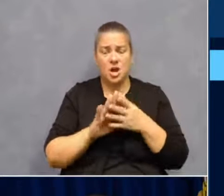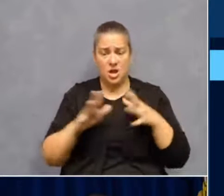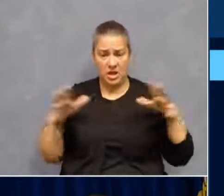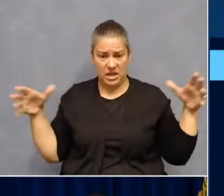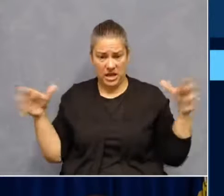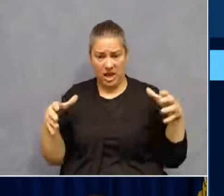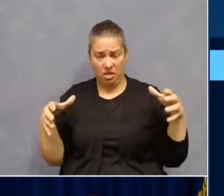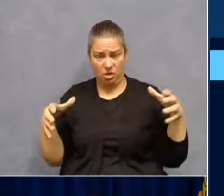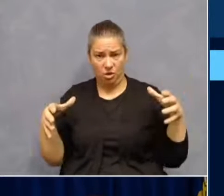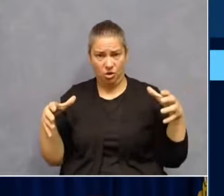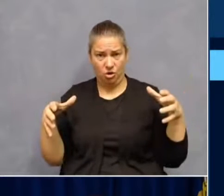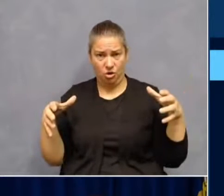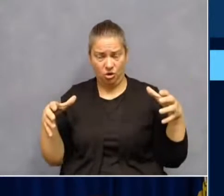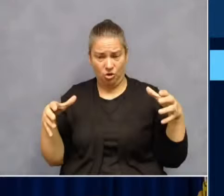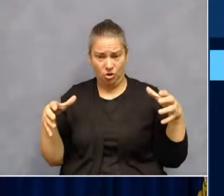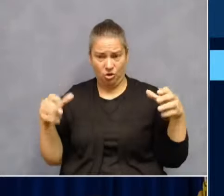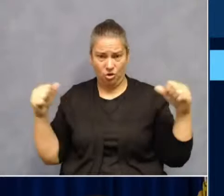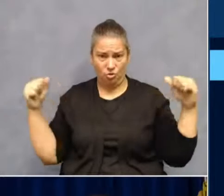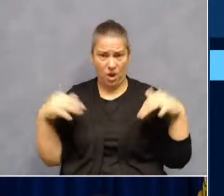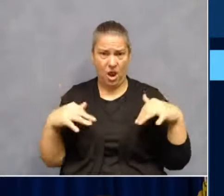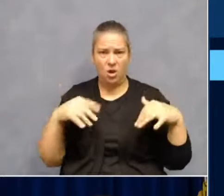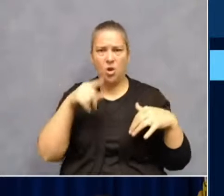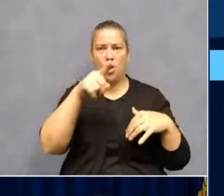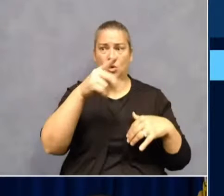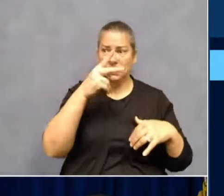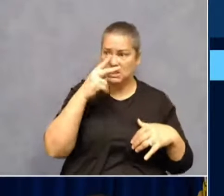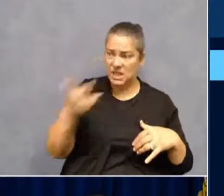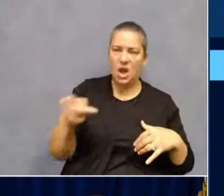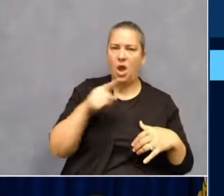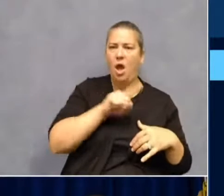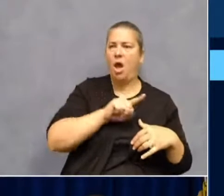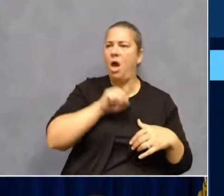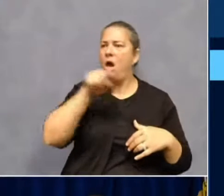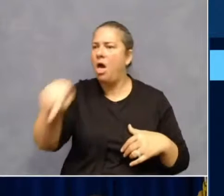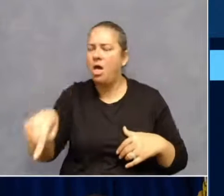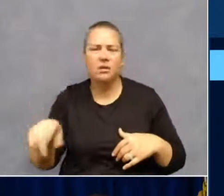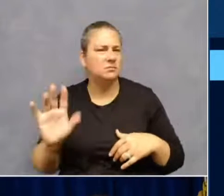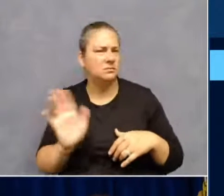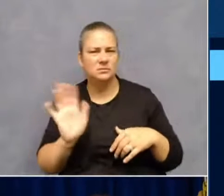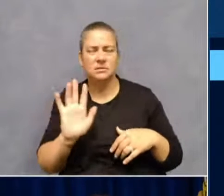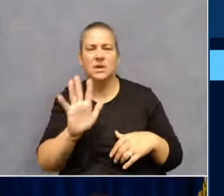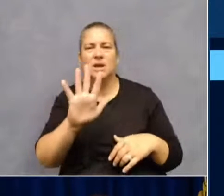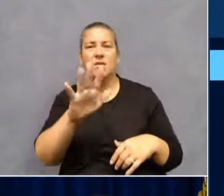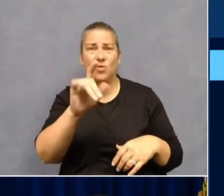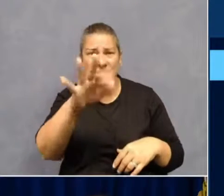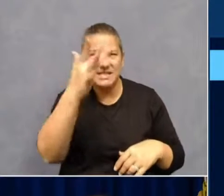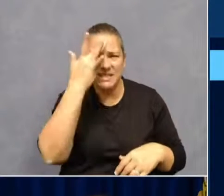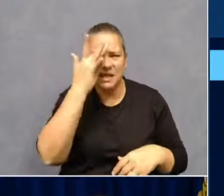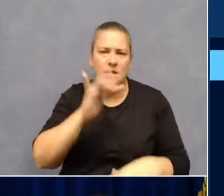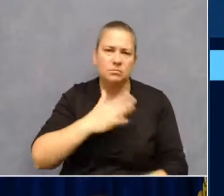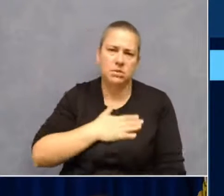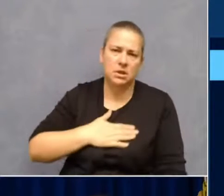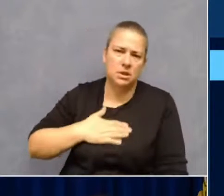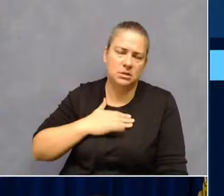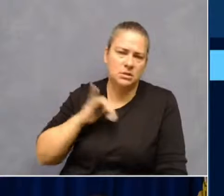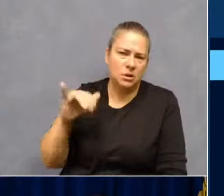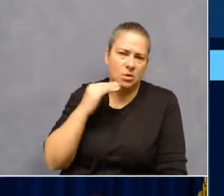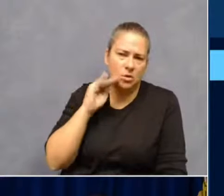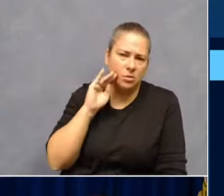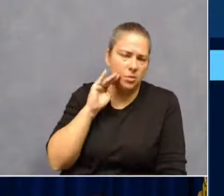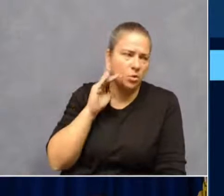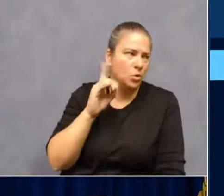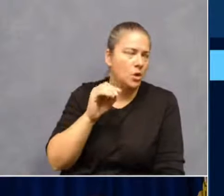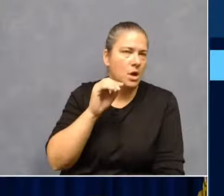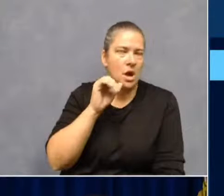become a part of it. Stay home when you're sick. Oh my goodness. Please, please do not go to work or out in public if you're